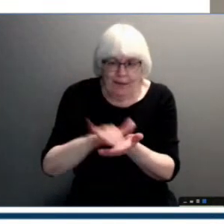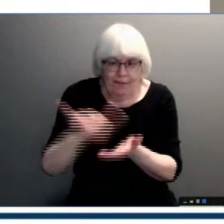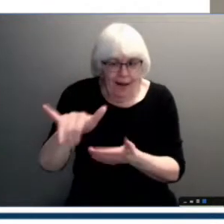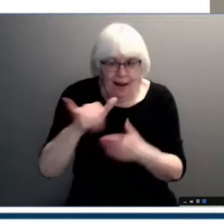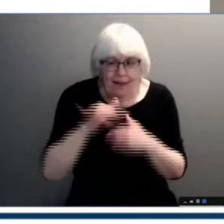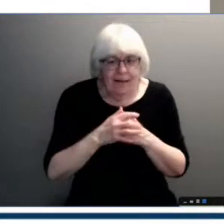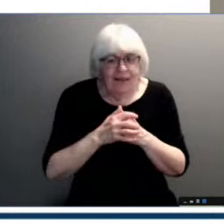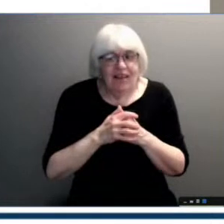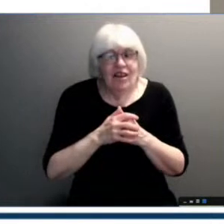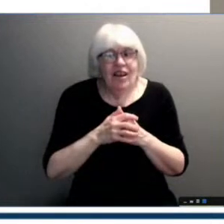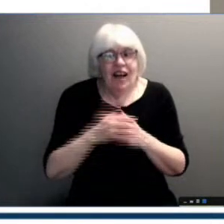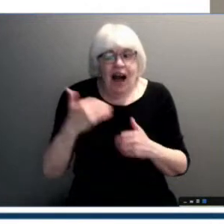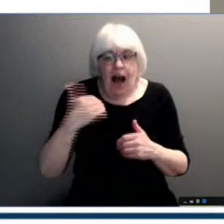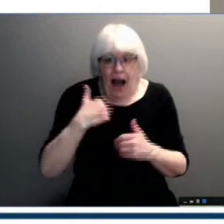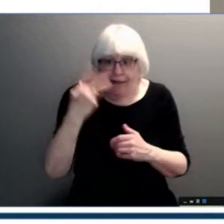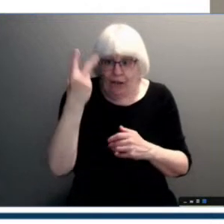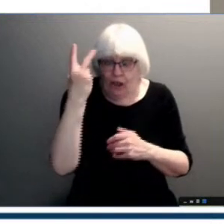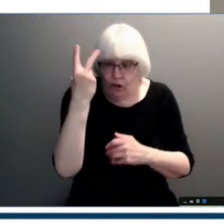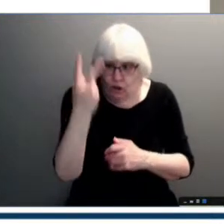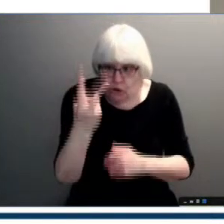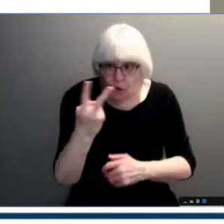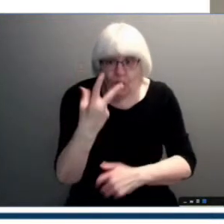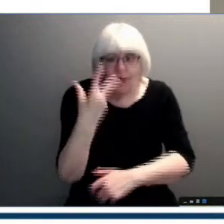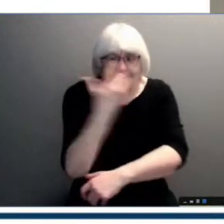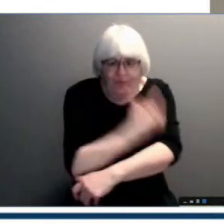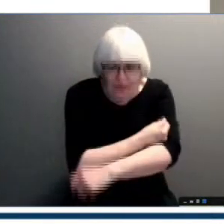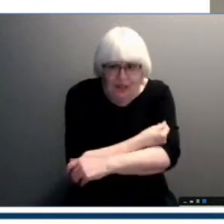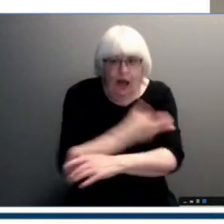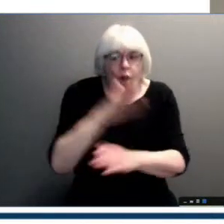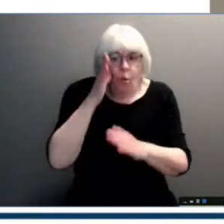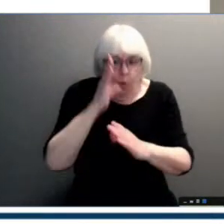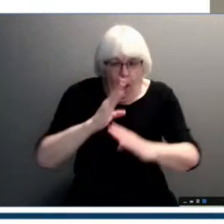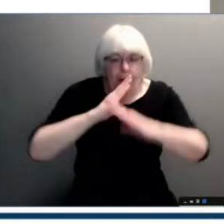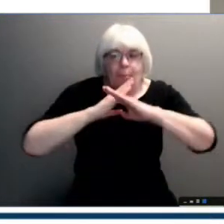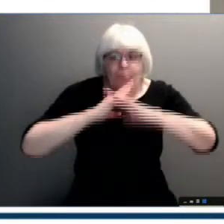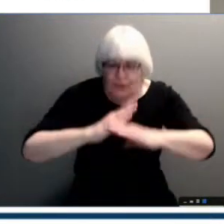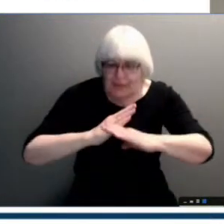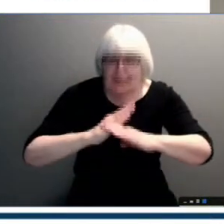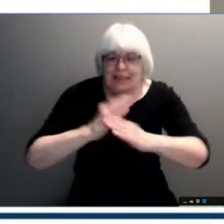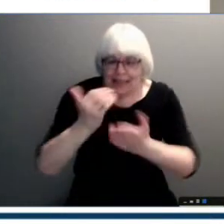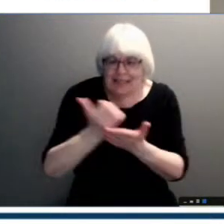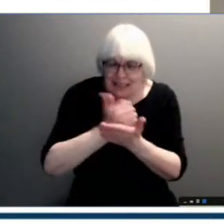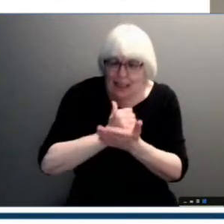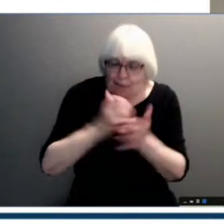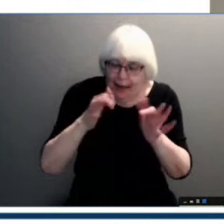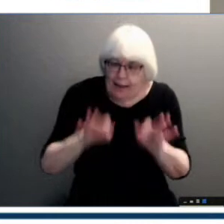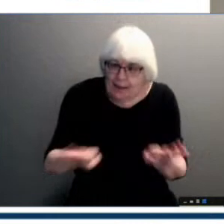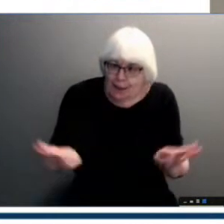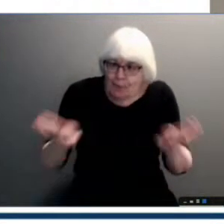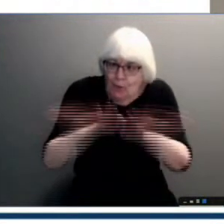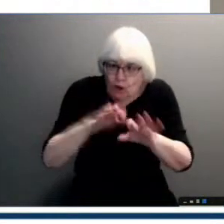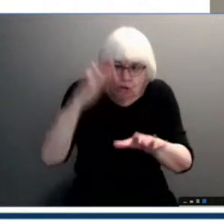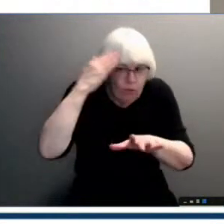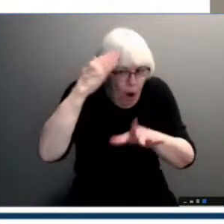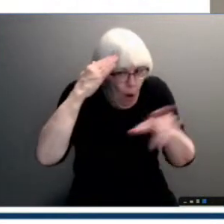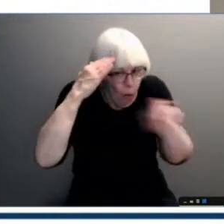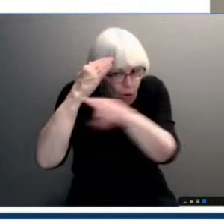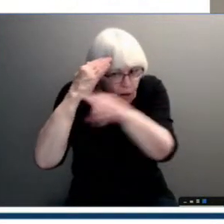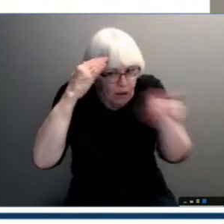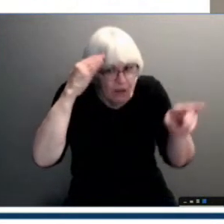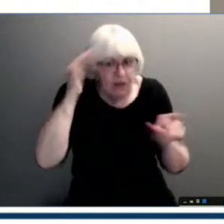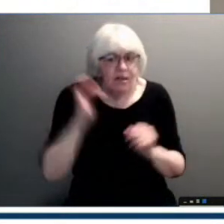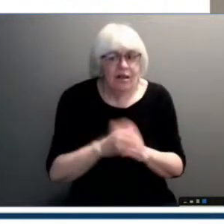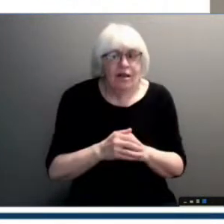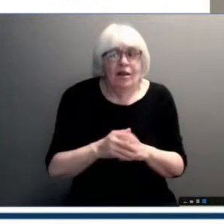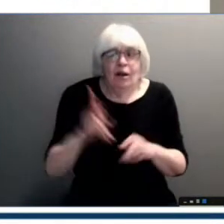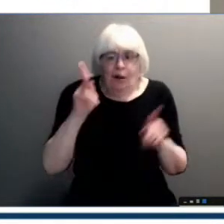disease, and so that's important. And then what we also need to know is that everybody will get an opportunity,